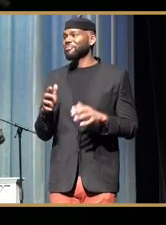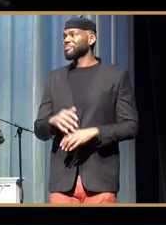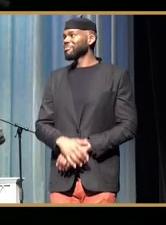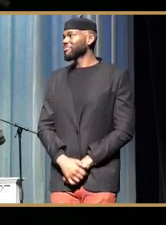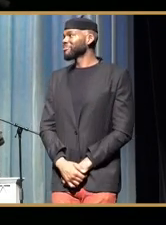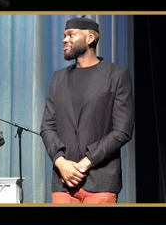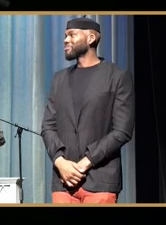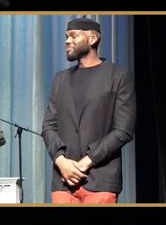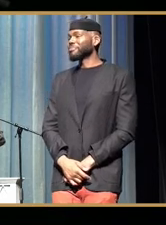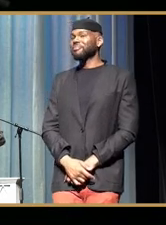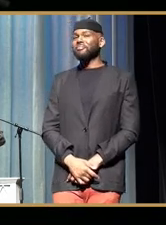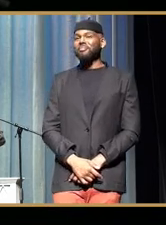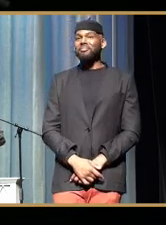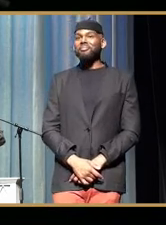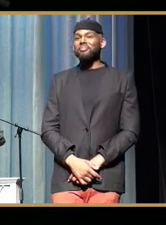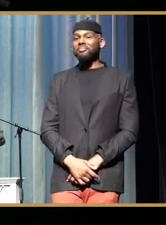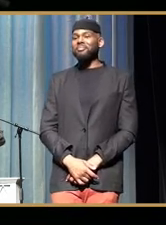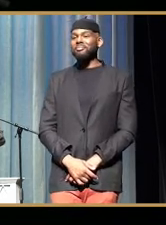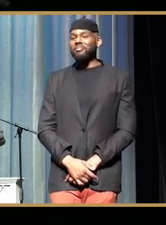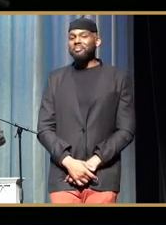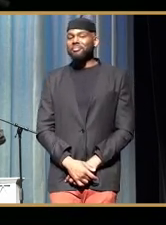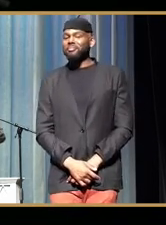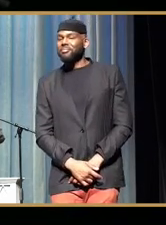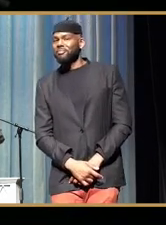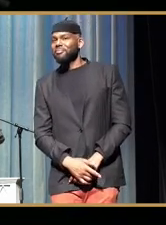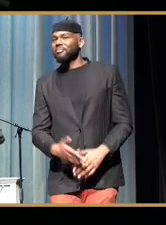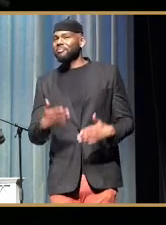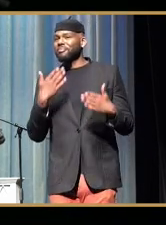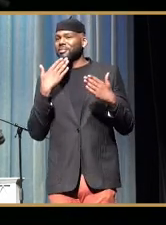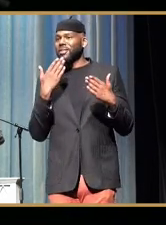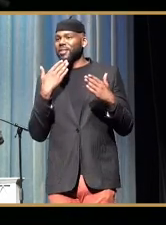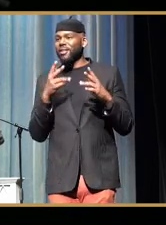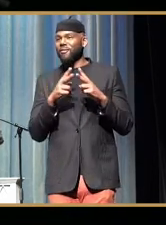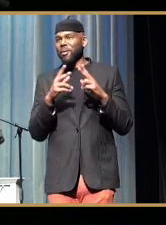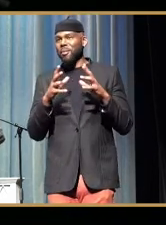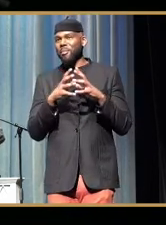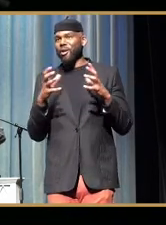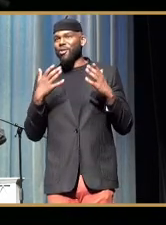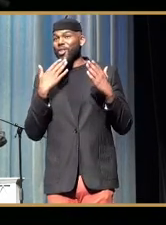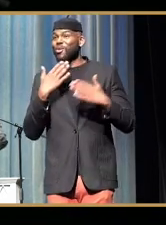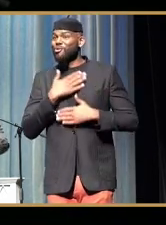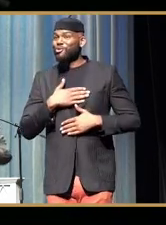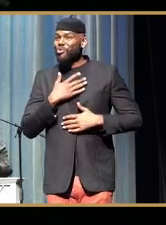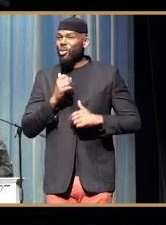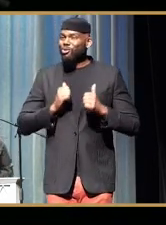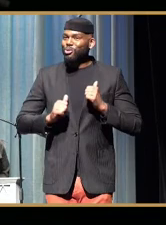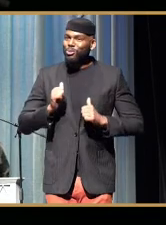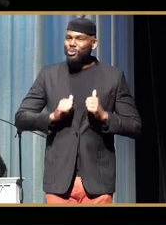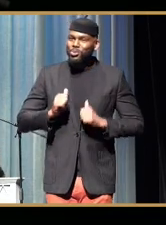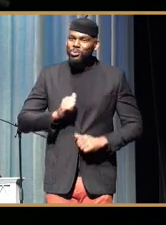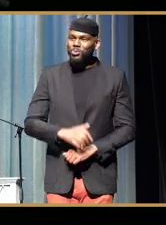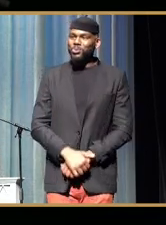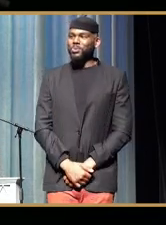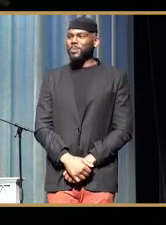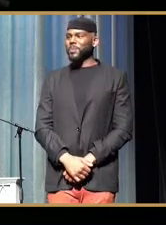Thanks to our friends at the AIDS Healthcare Foundation. Thank you so very much. And thank you. Enjoy the show.